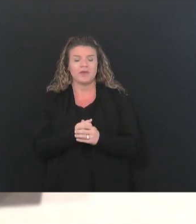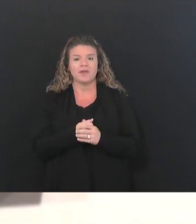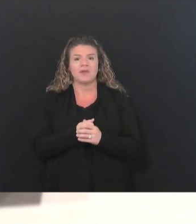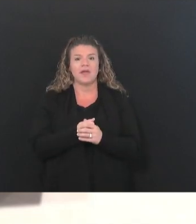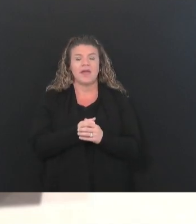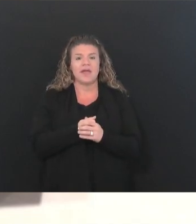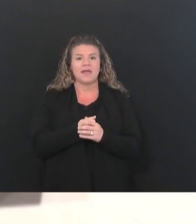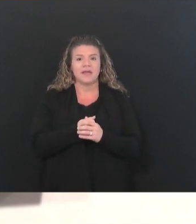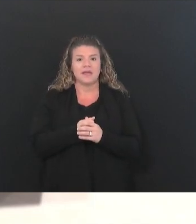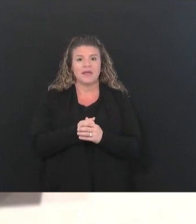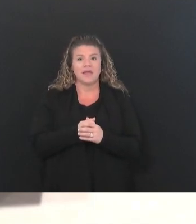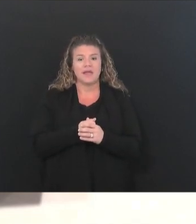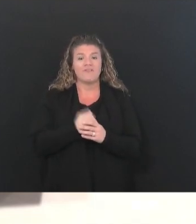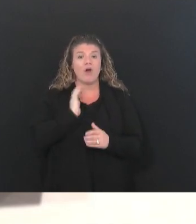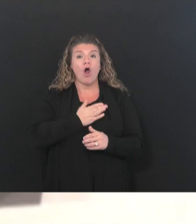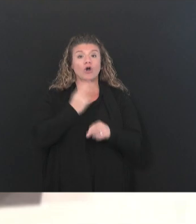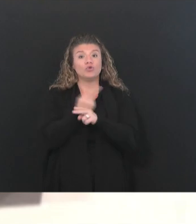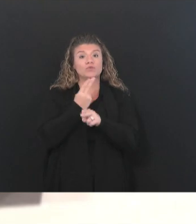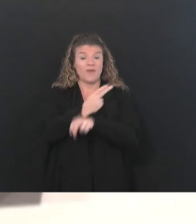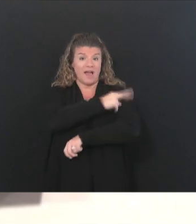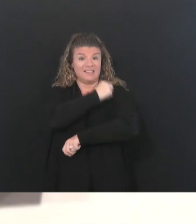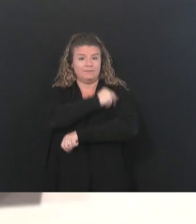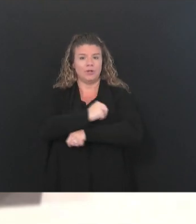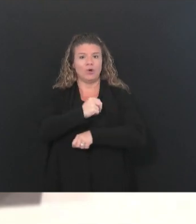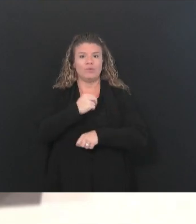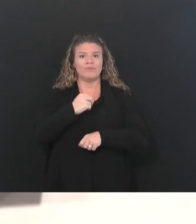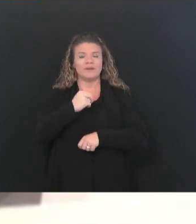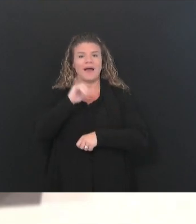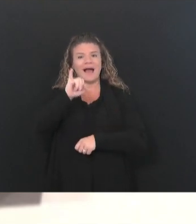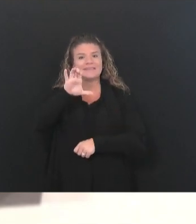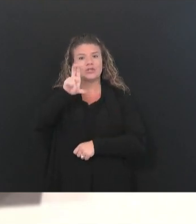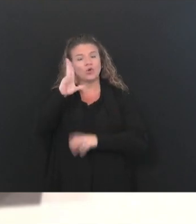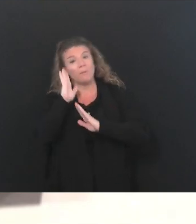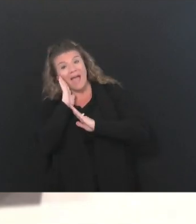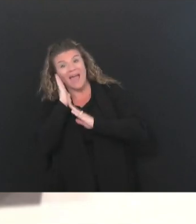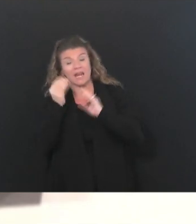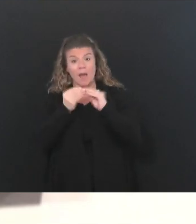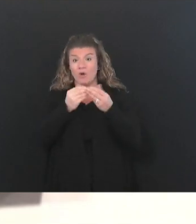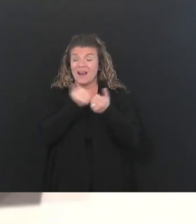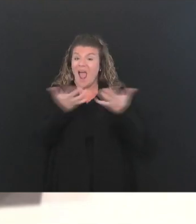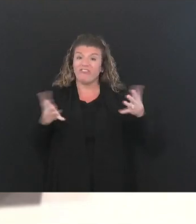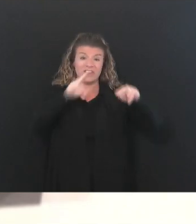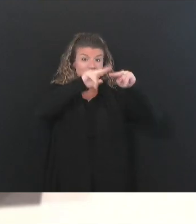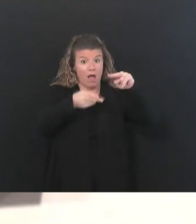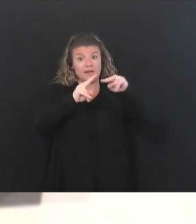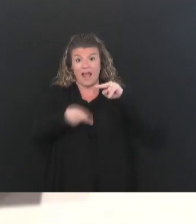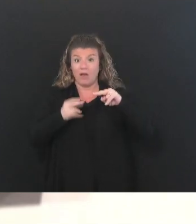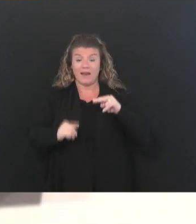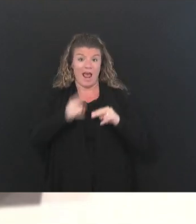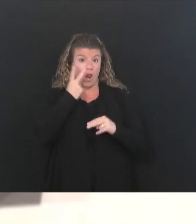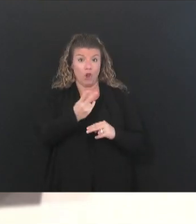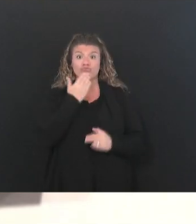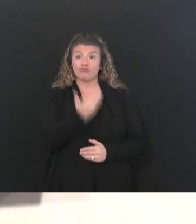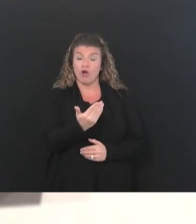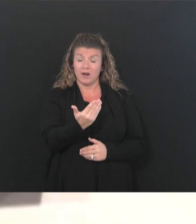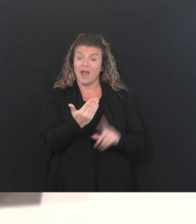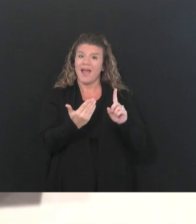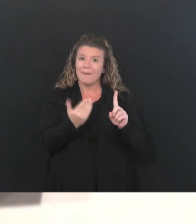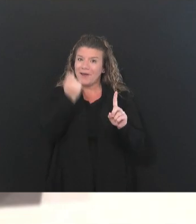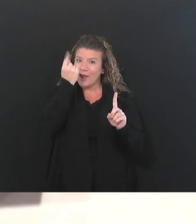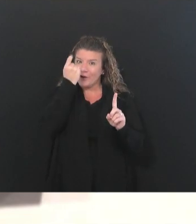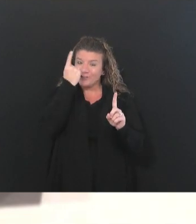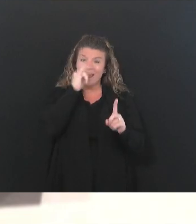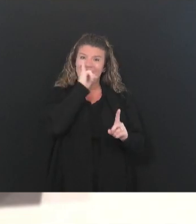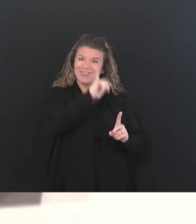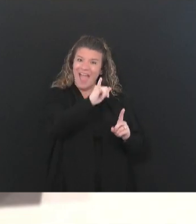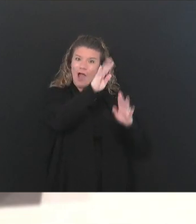parameters around critical care beds and that kind of thing looks really good. But this model is only as good